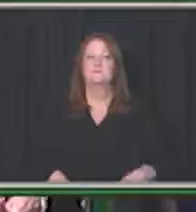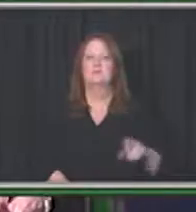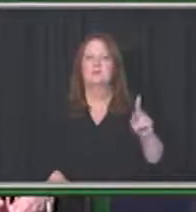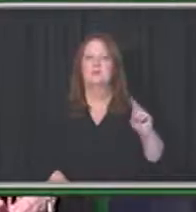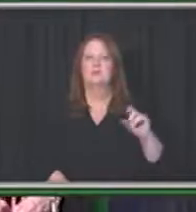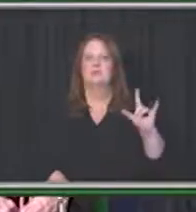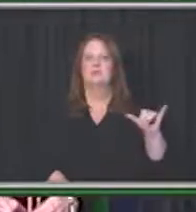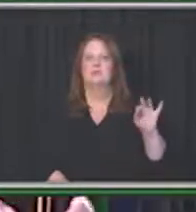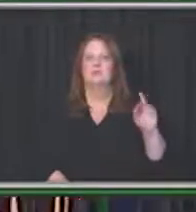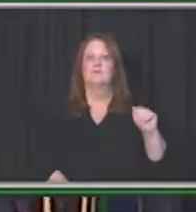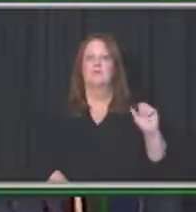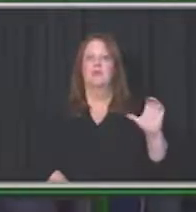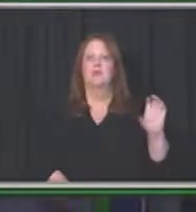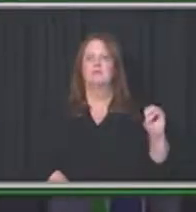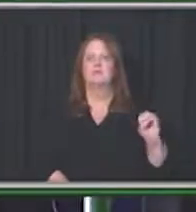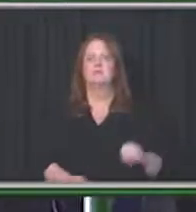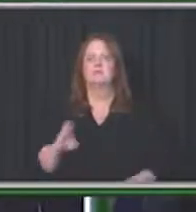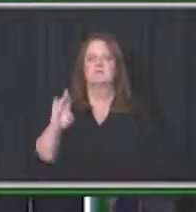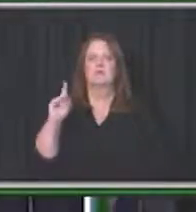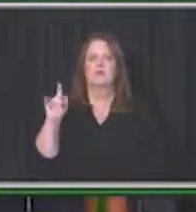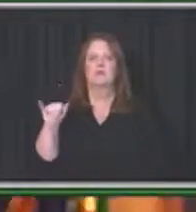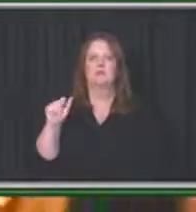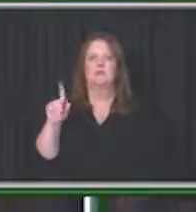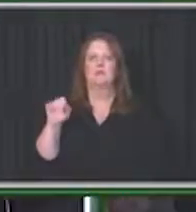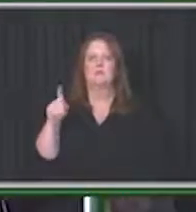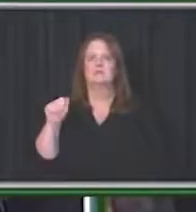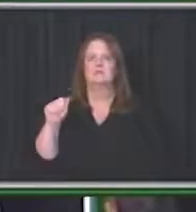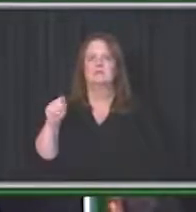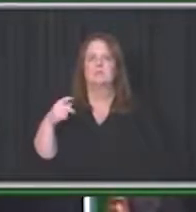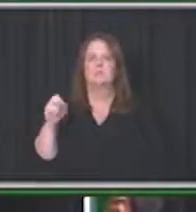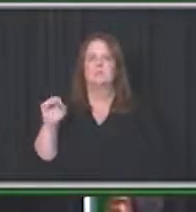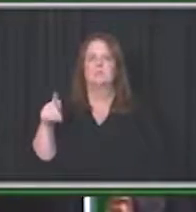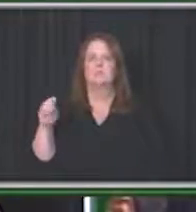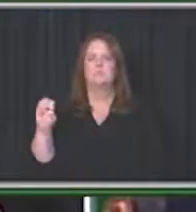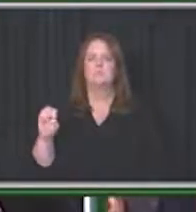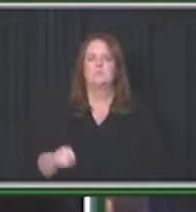Kelly France. Brandy Alexandria Holt.